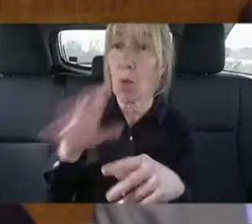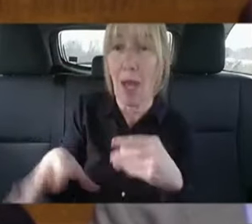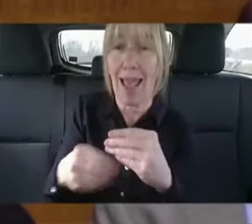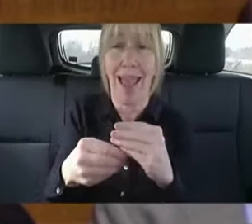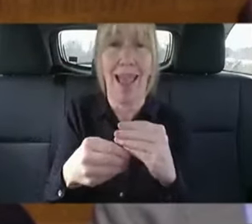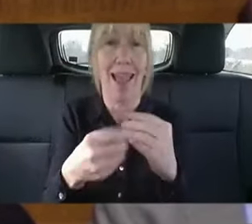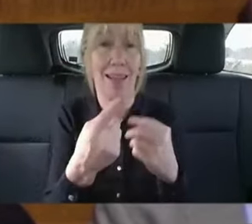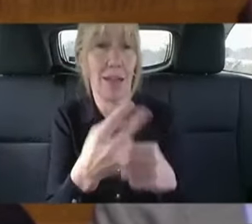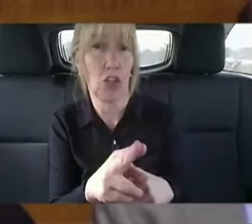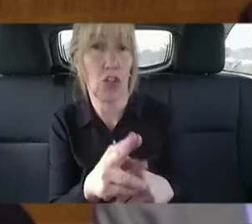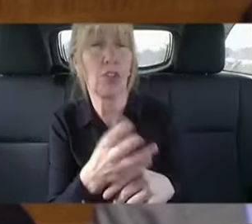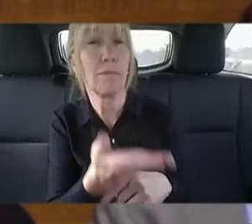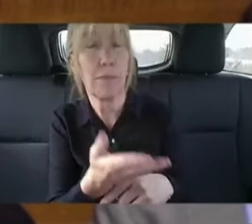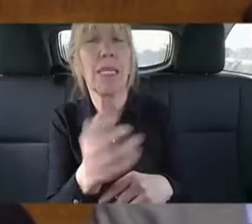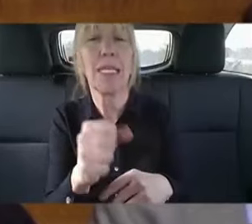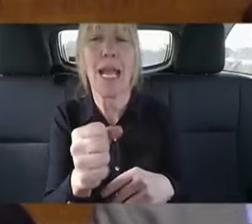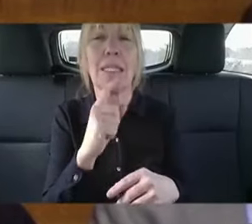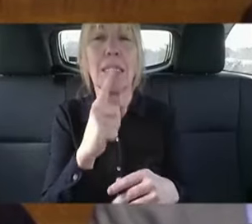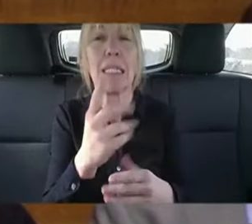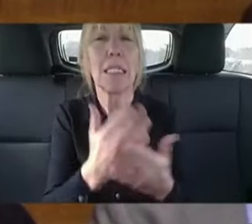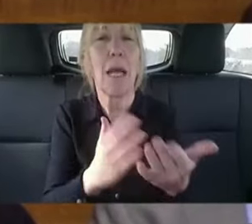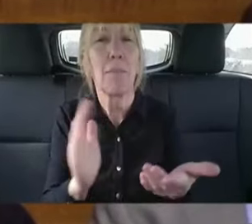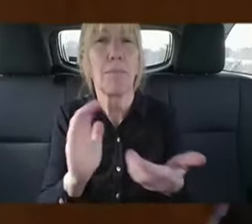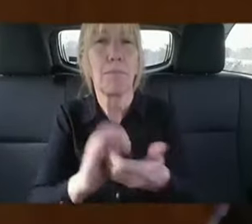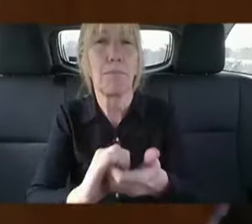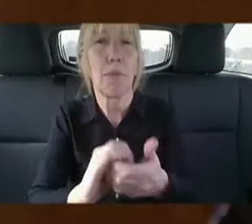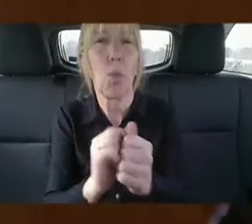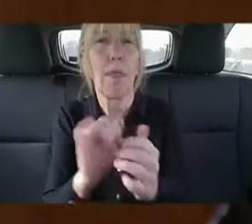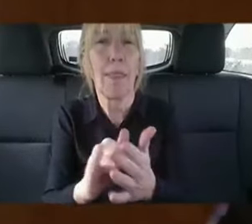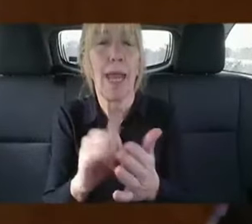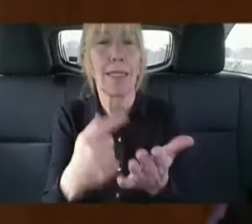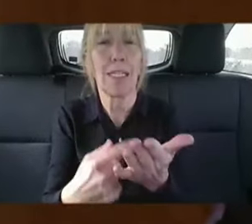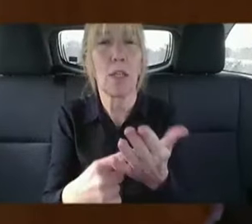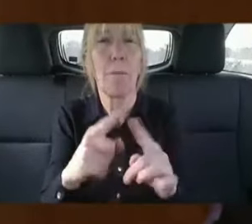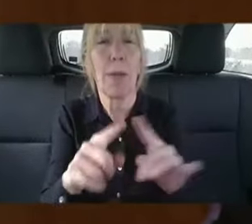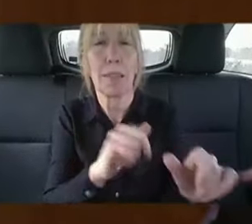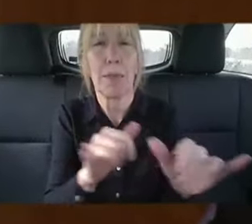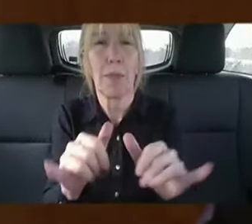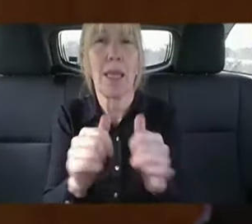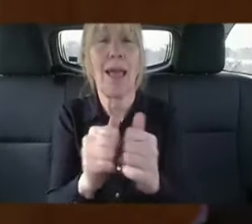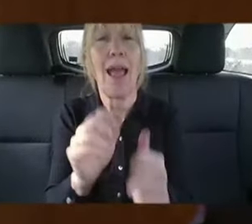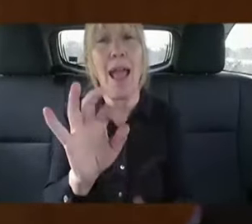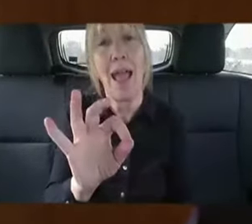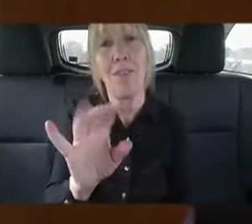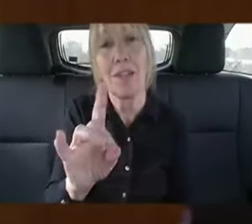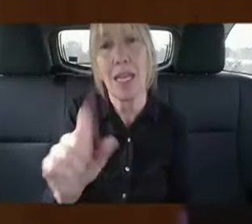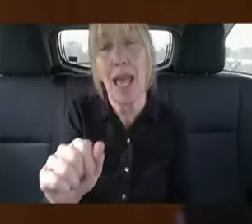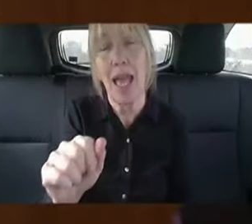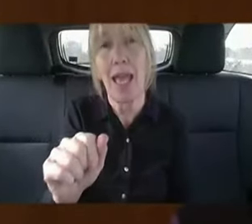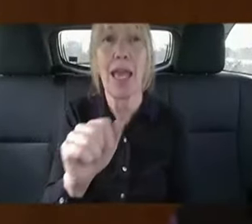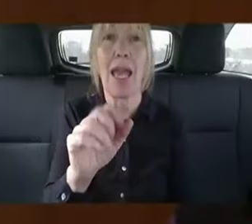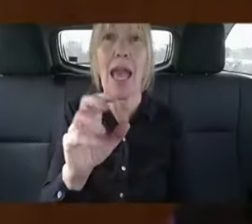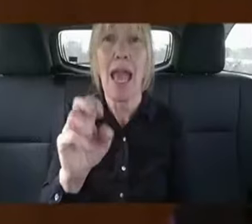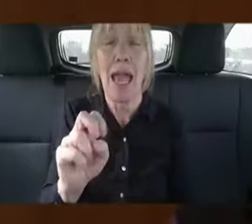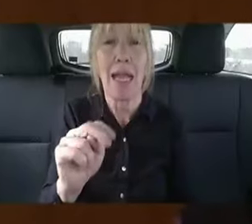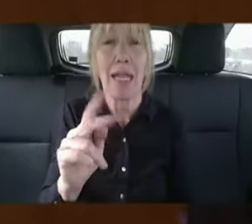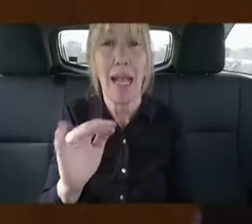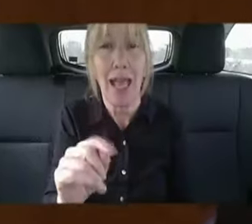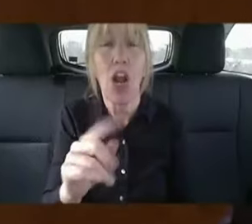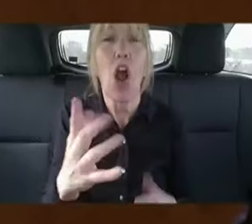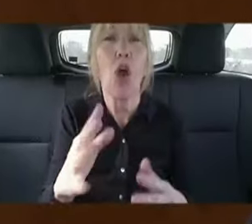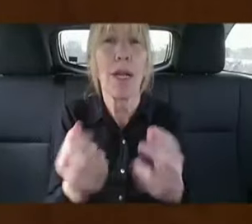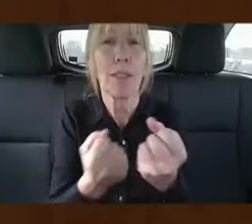is somewhat adjacent to that discussion, but similarly, FDA and NCATS already support a platform